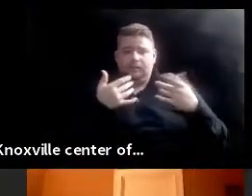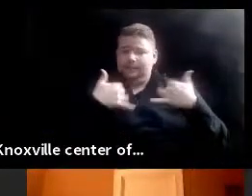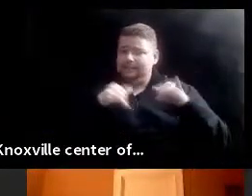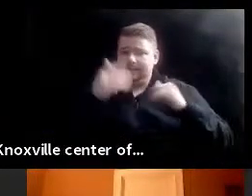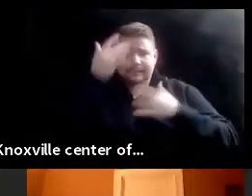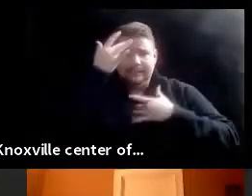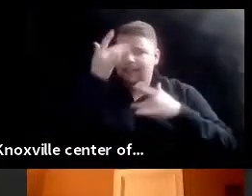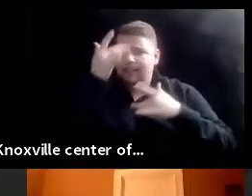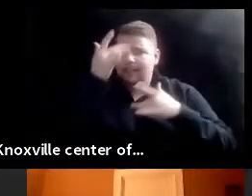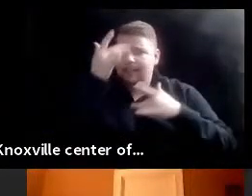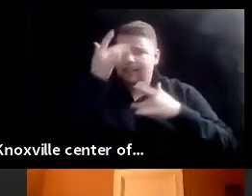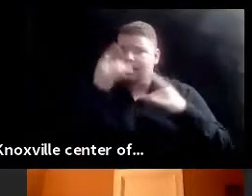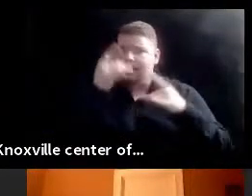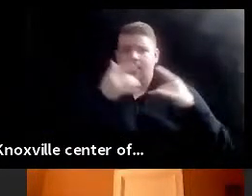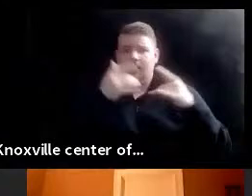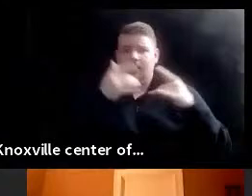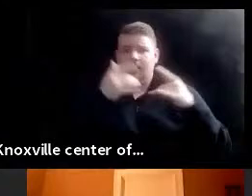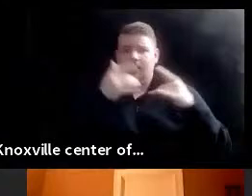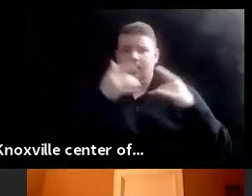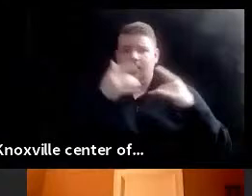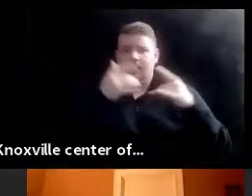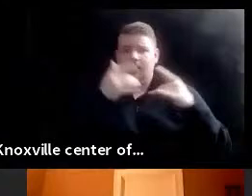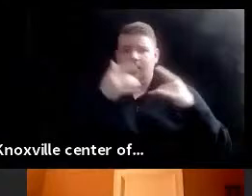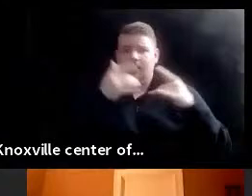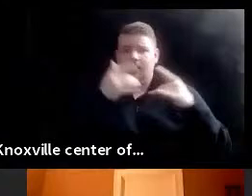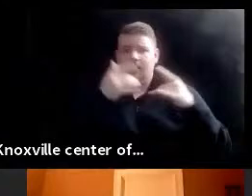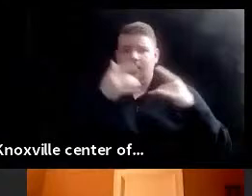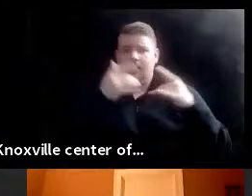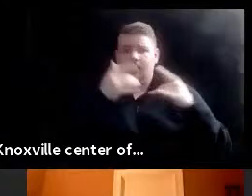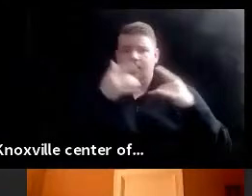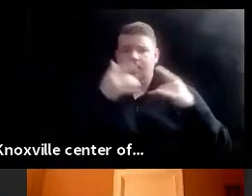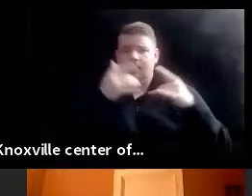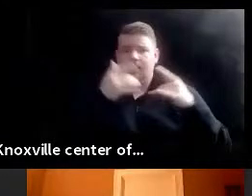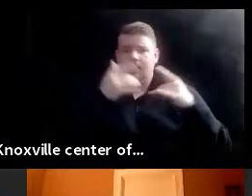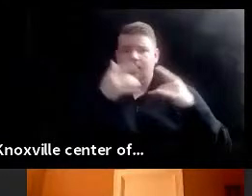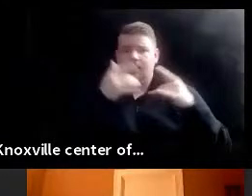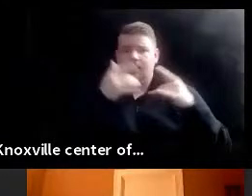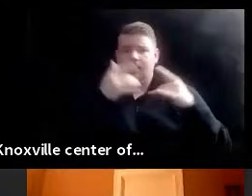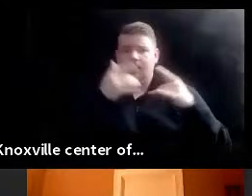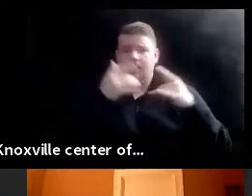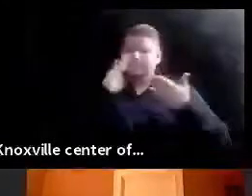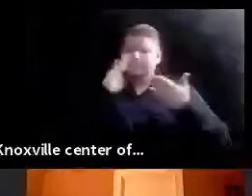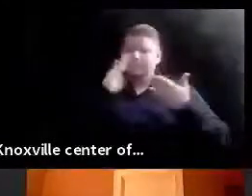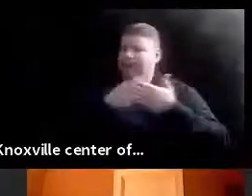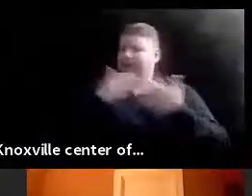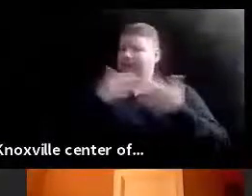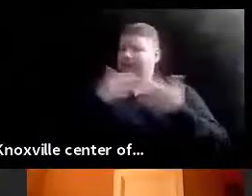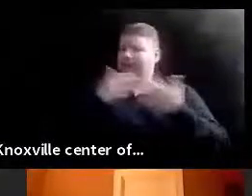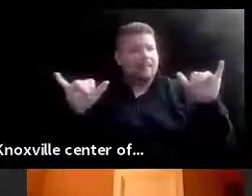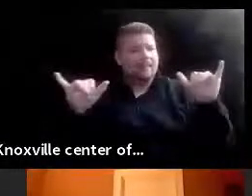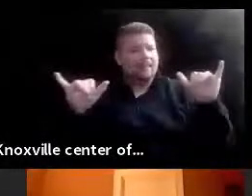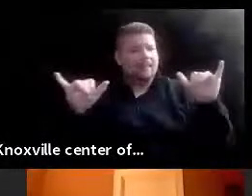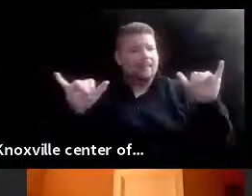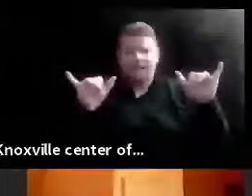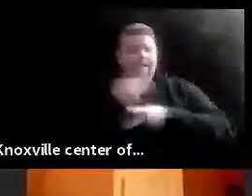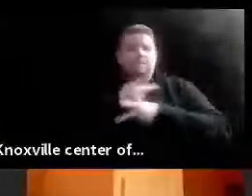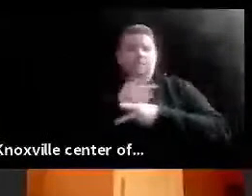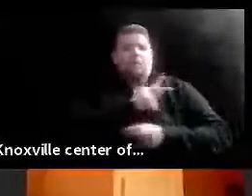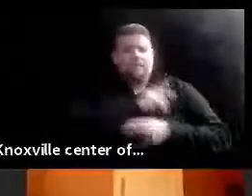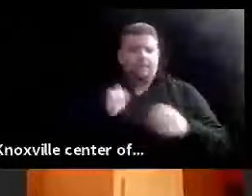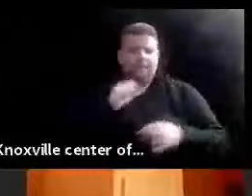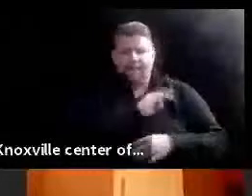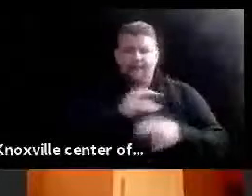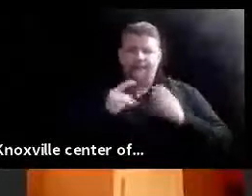agree. The critical link in this is keeping our personnel healthy and